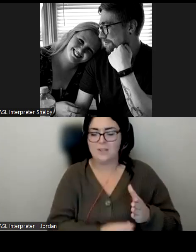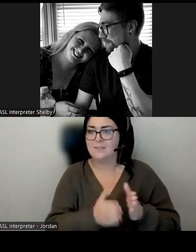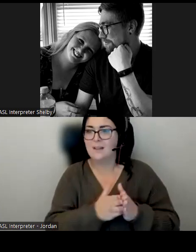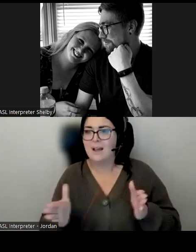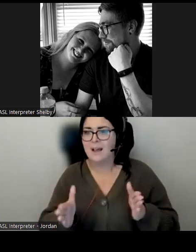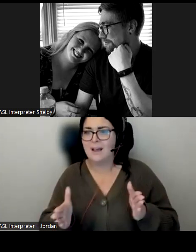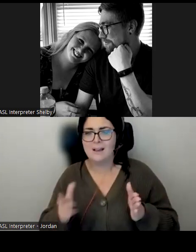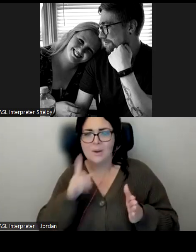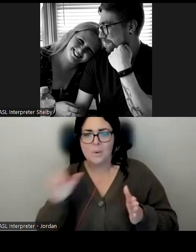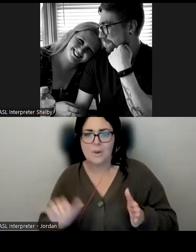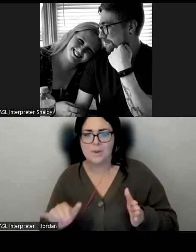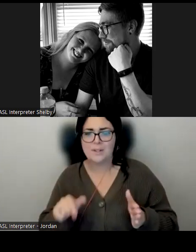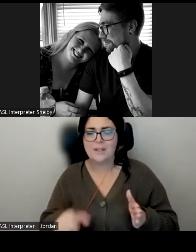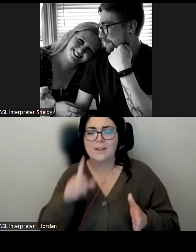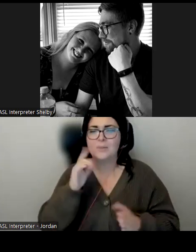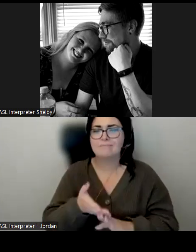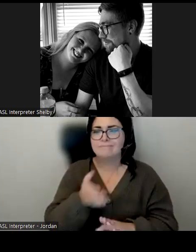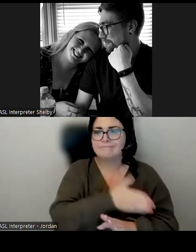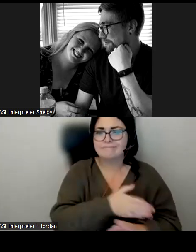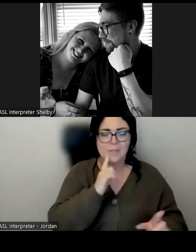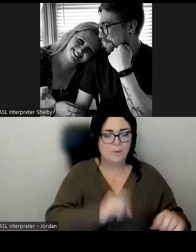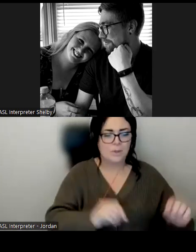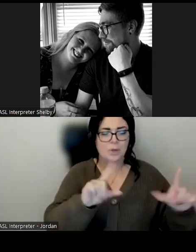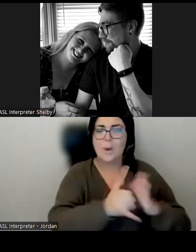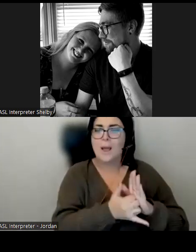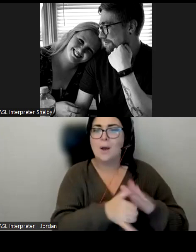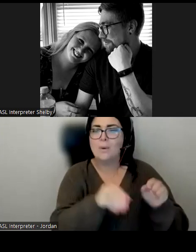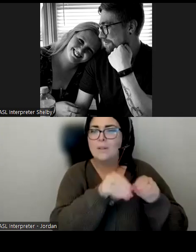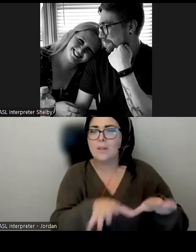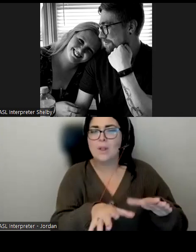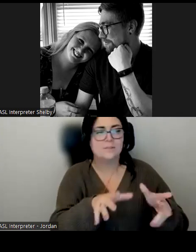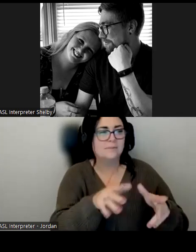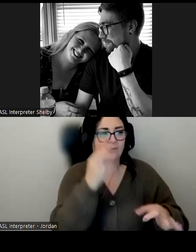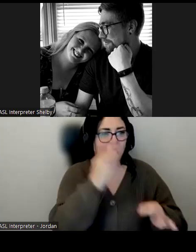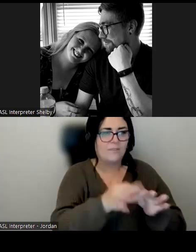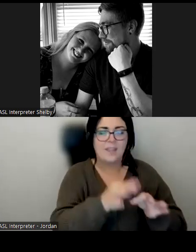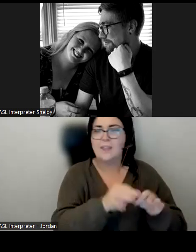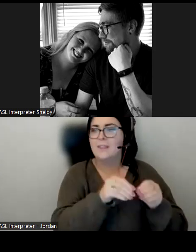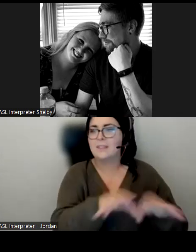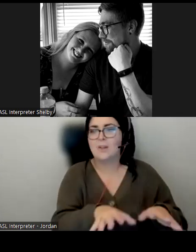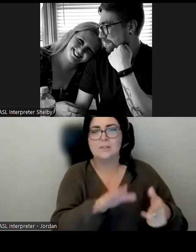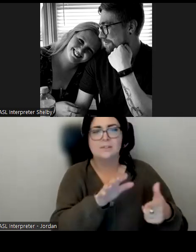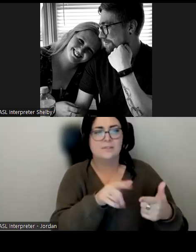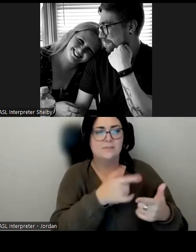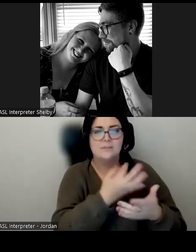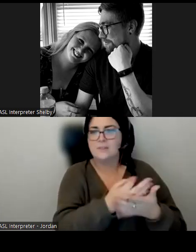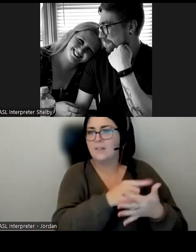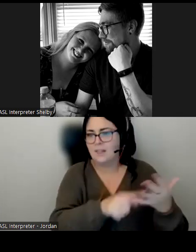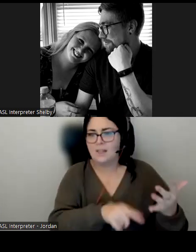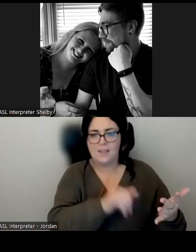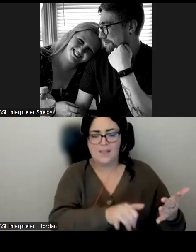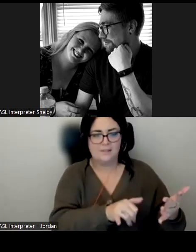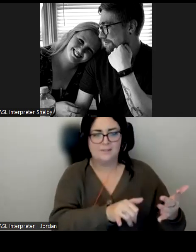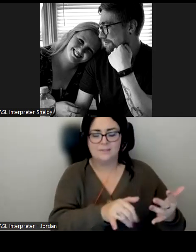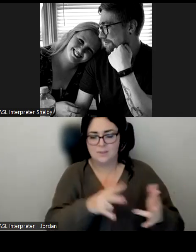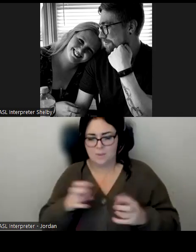slide I talked about, if you think about all the ways that it practically shows up, how do you live your life now? How does that look,